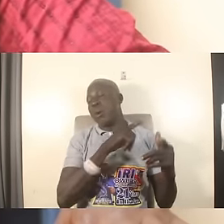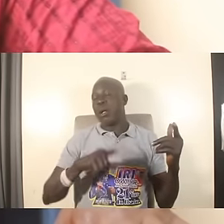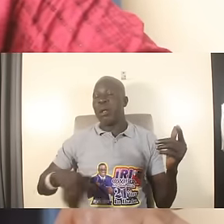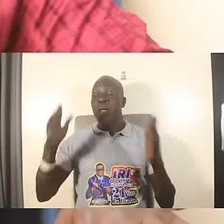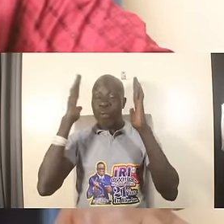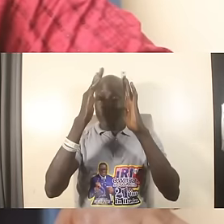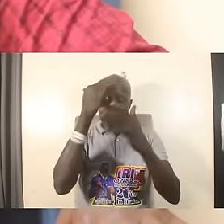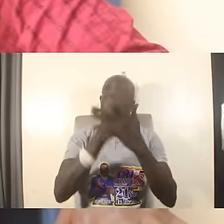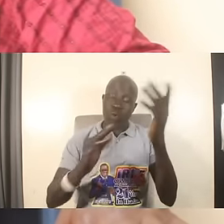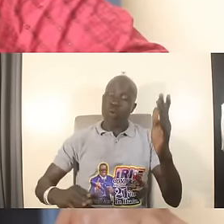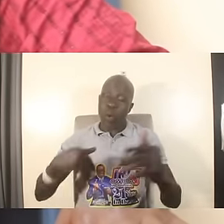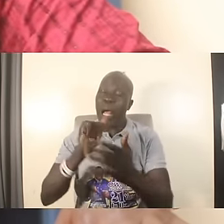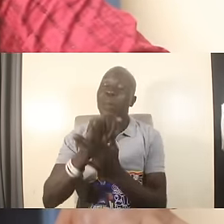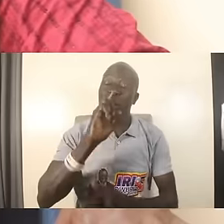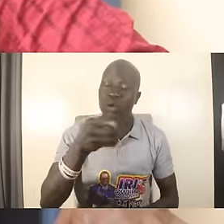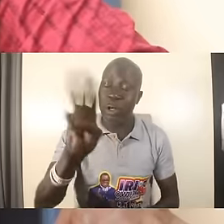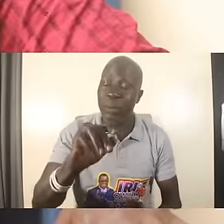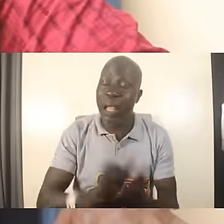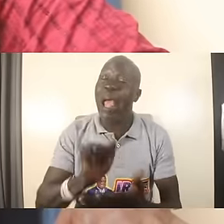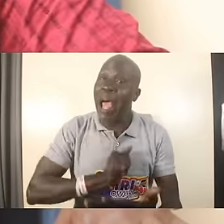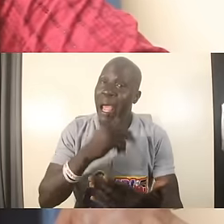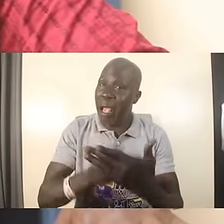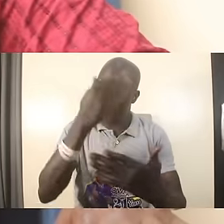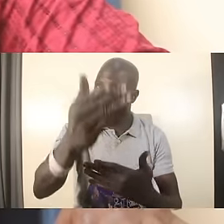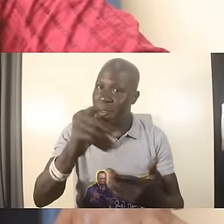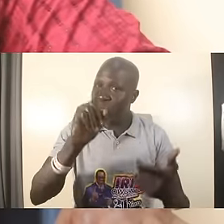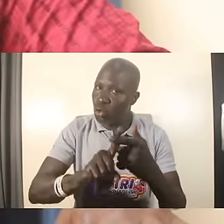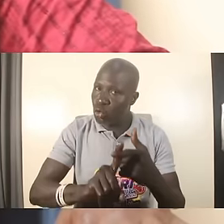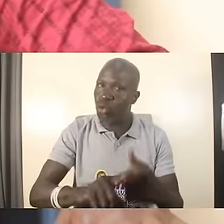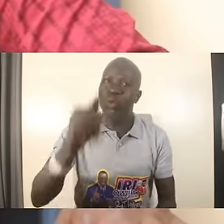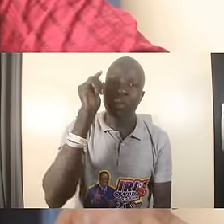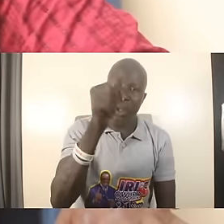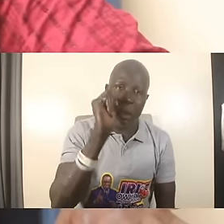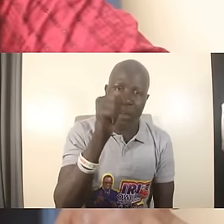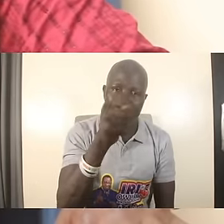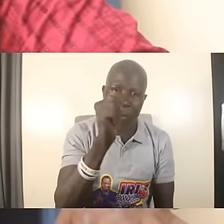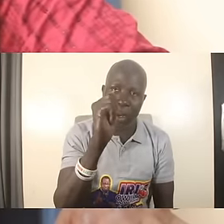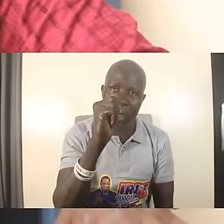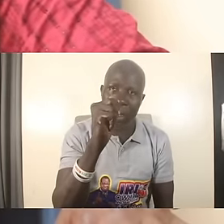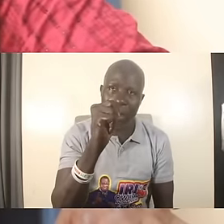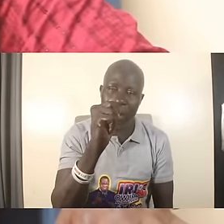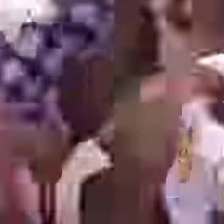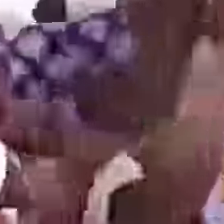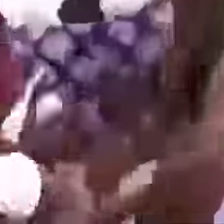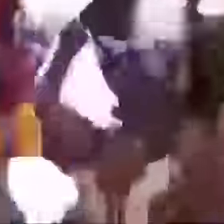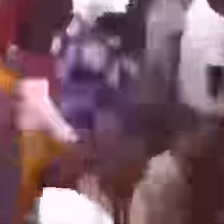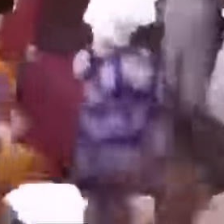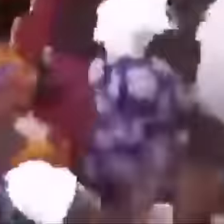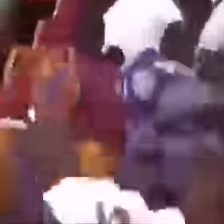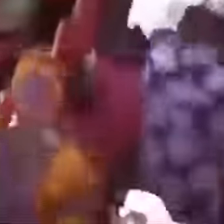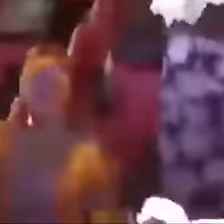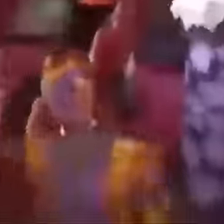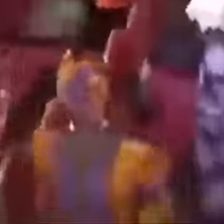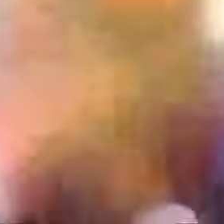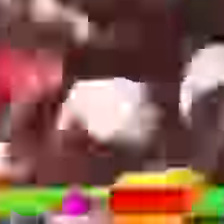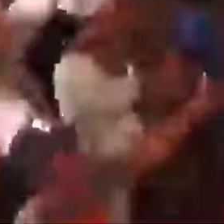Amen. Jesus name of the Lord. Face of God. Assure them in the name of Jesus. Let me come. Ibadé adora